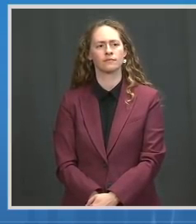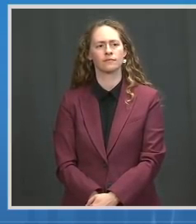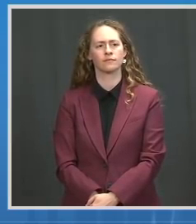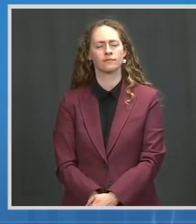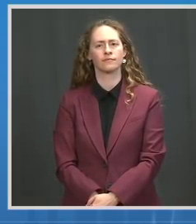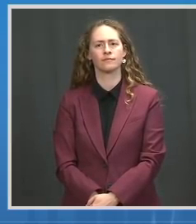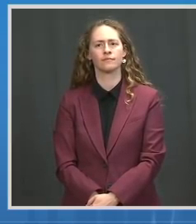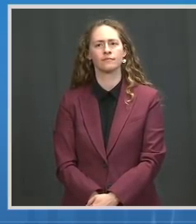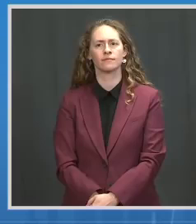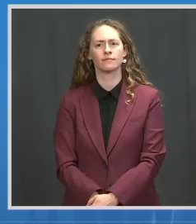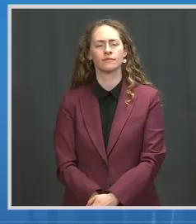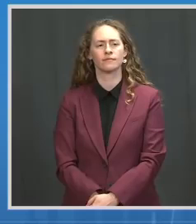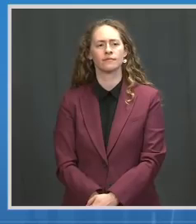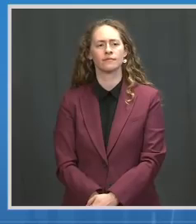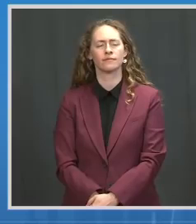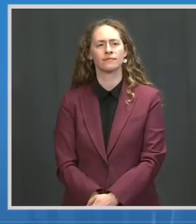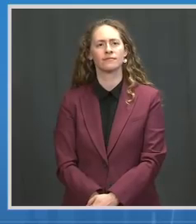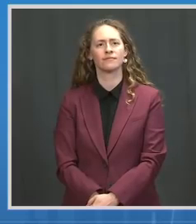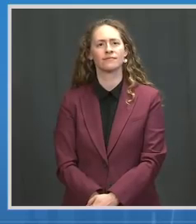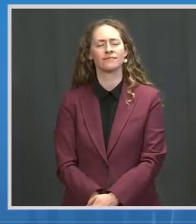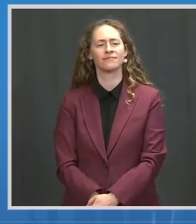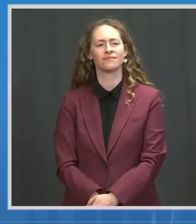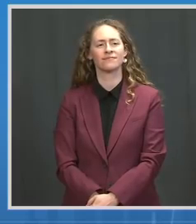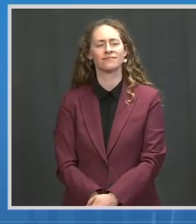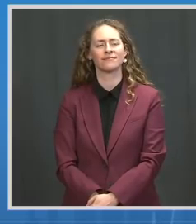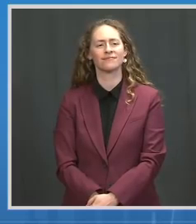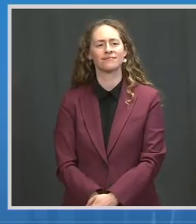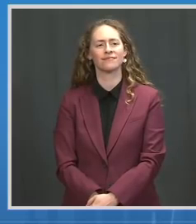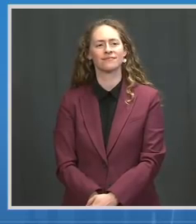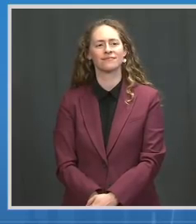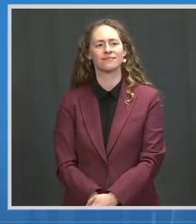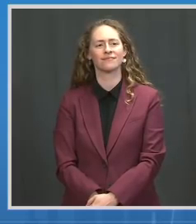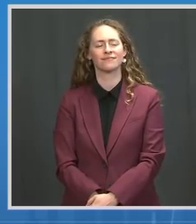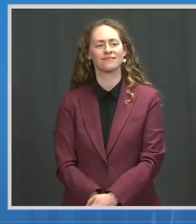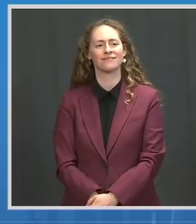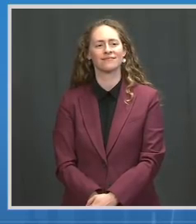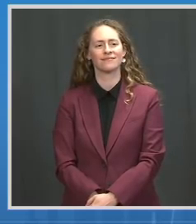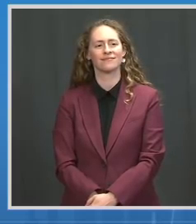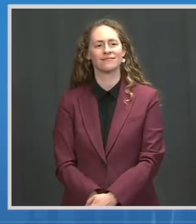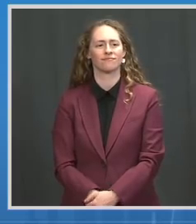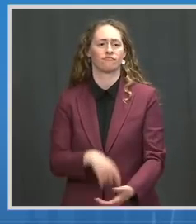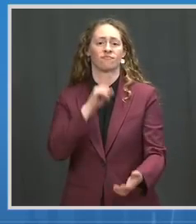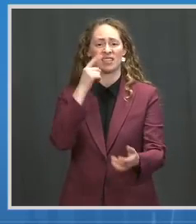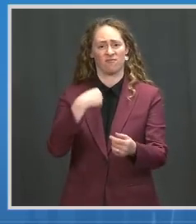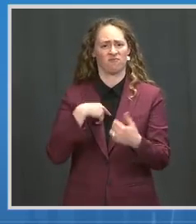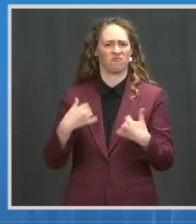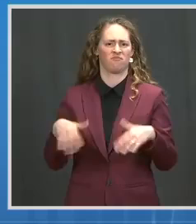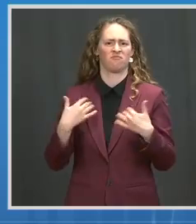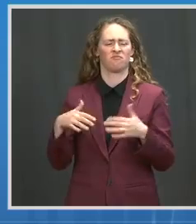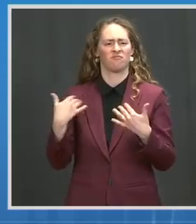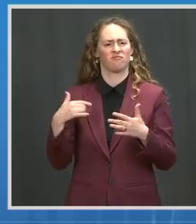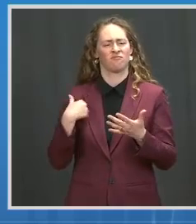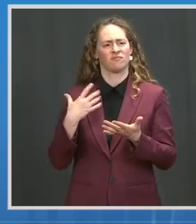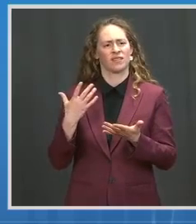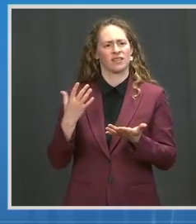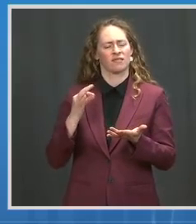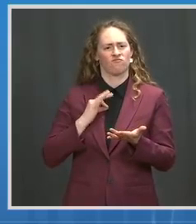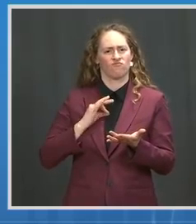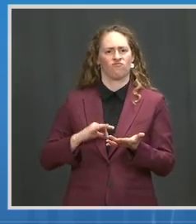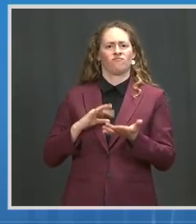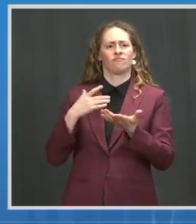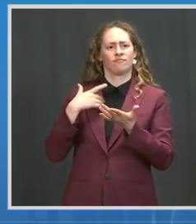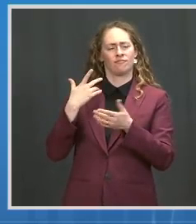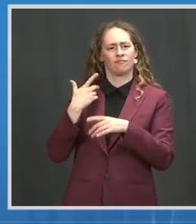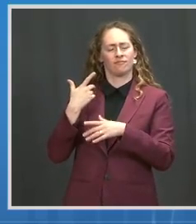with and Sunday with the First Lady when we visited the Abyssinian Baptist Church in